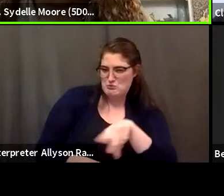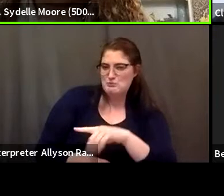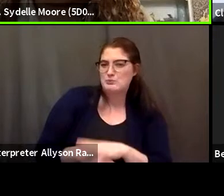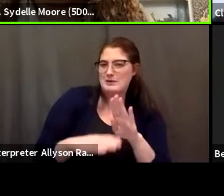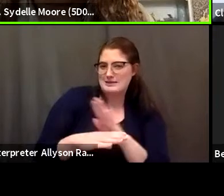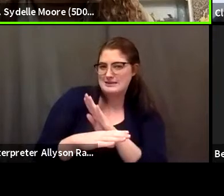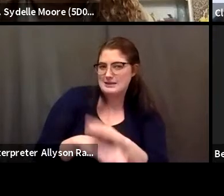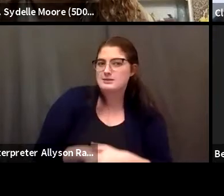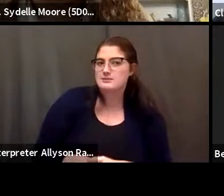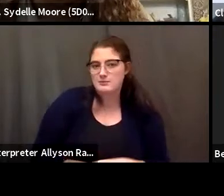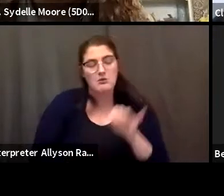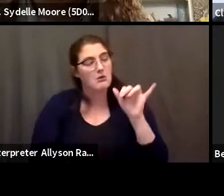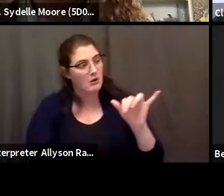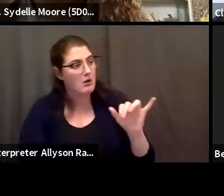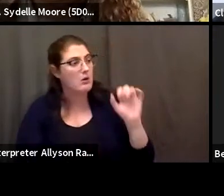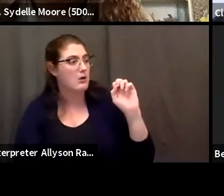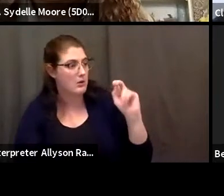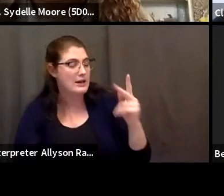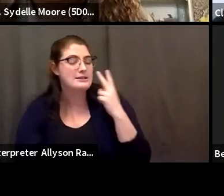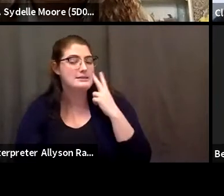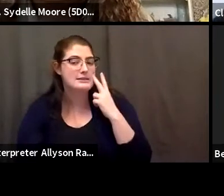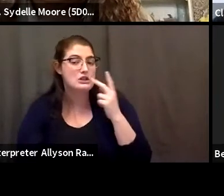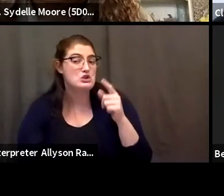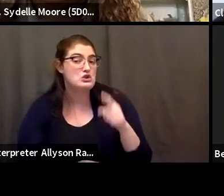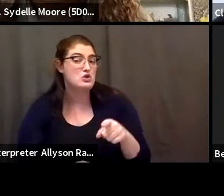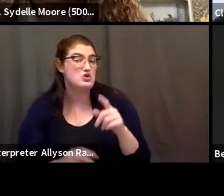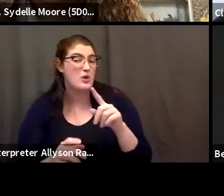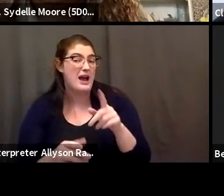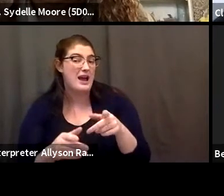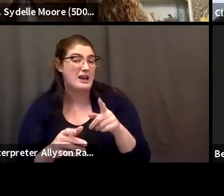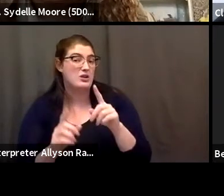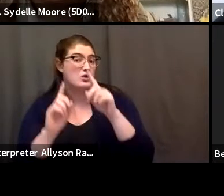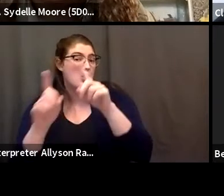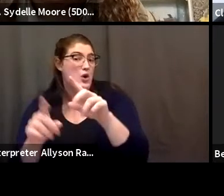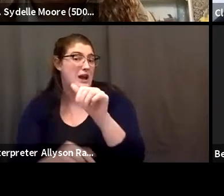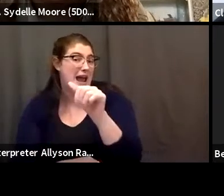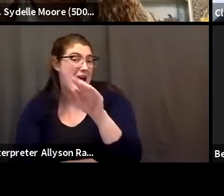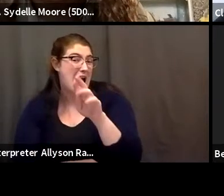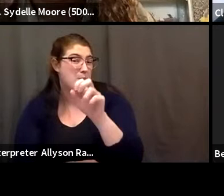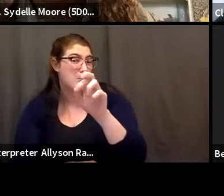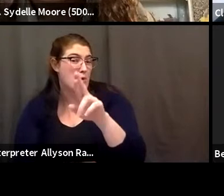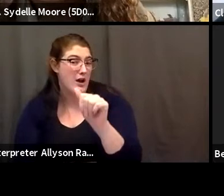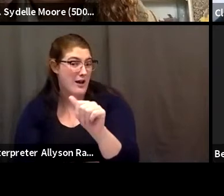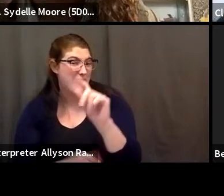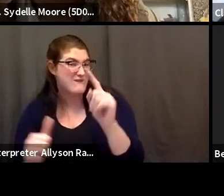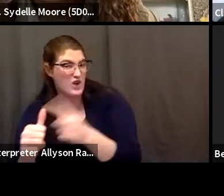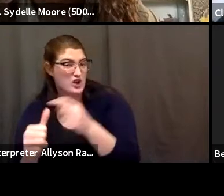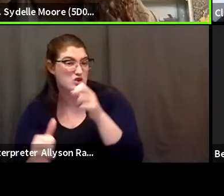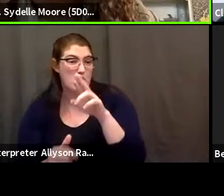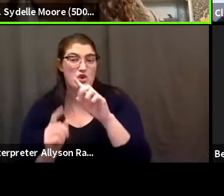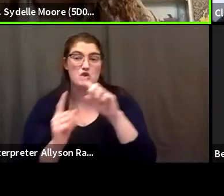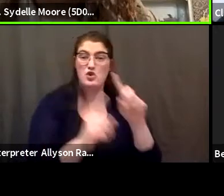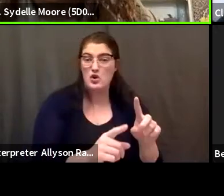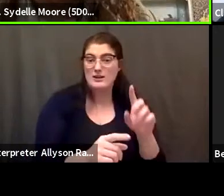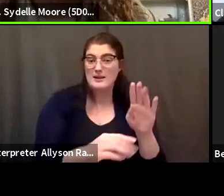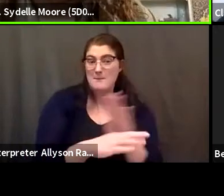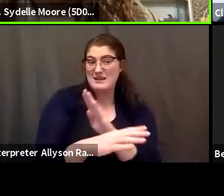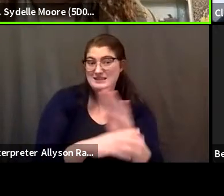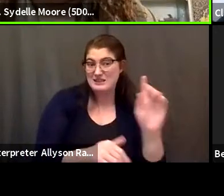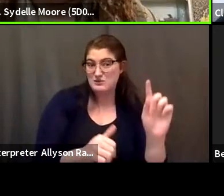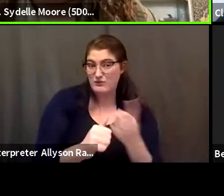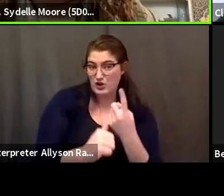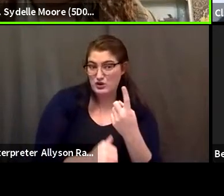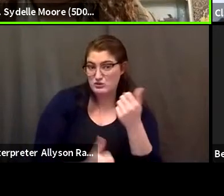Okay, I see. So do you go to ABRA first, or do you go to the business first? So we're